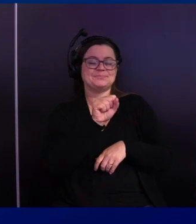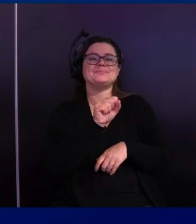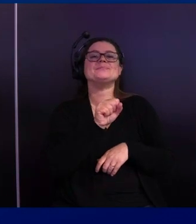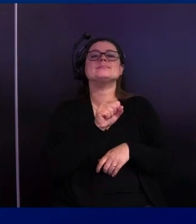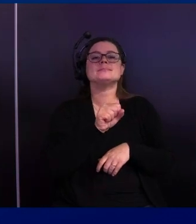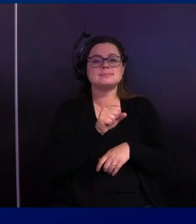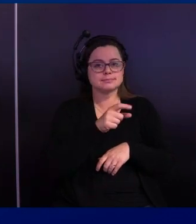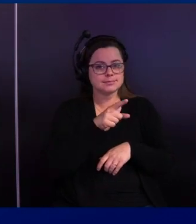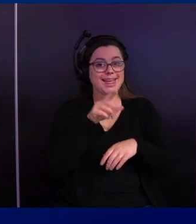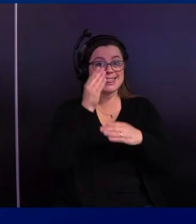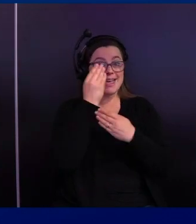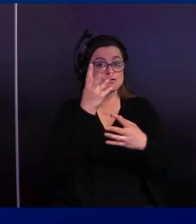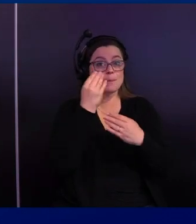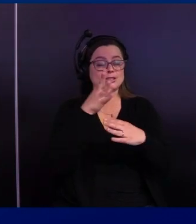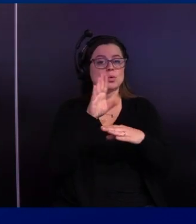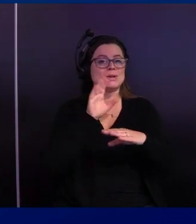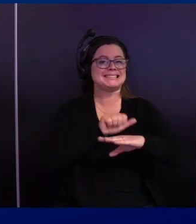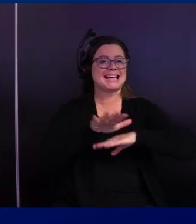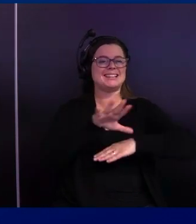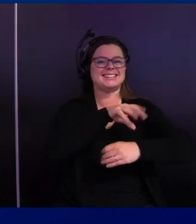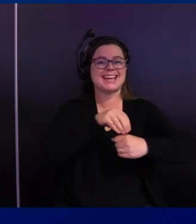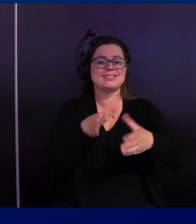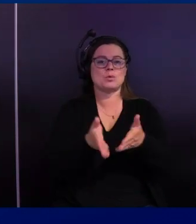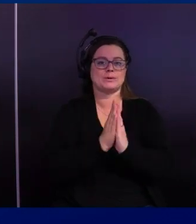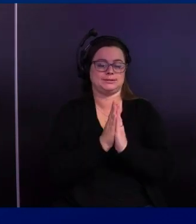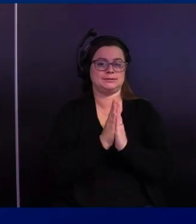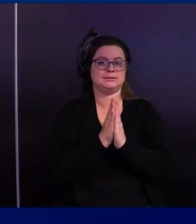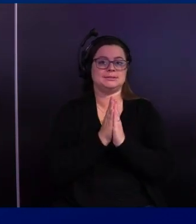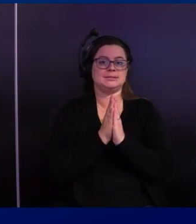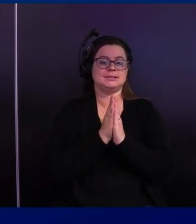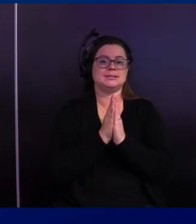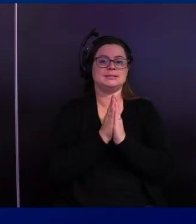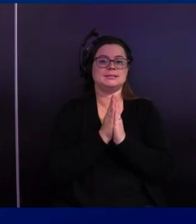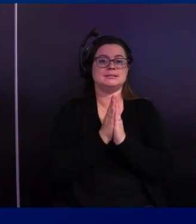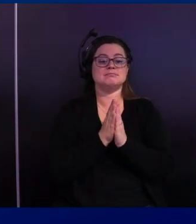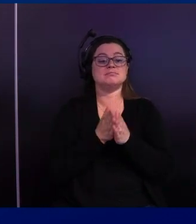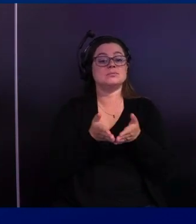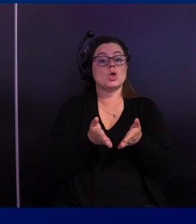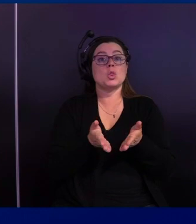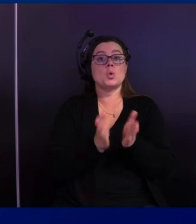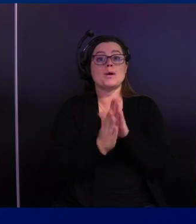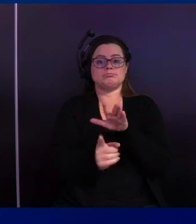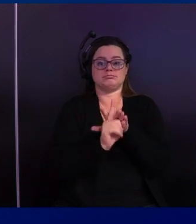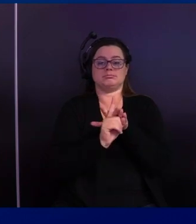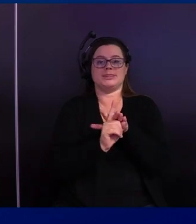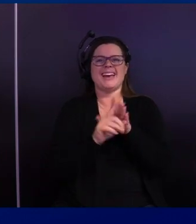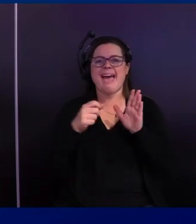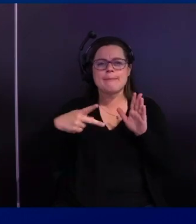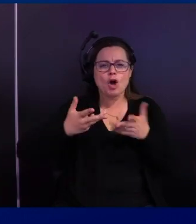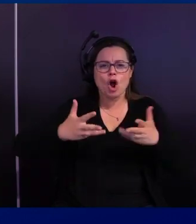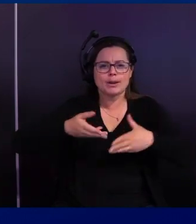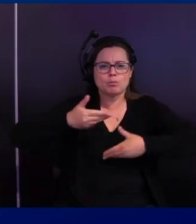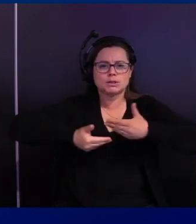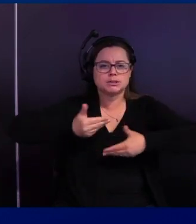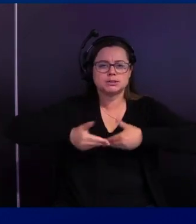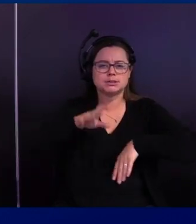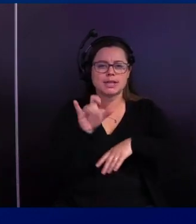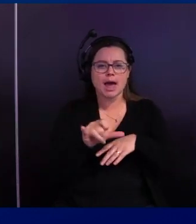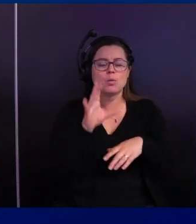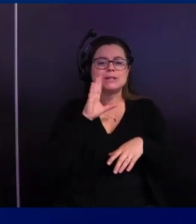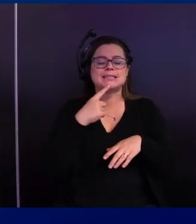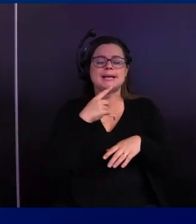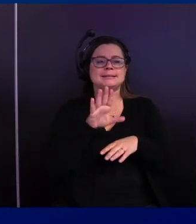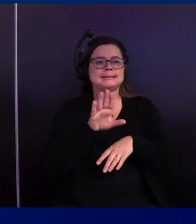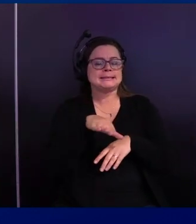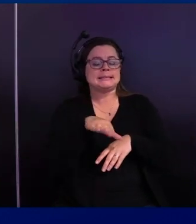going to send the information in the request. So there's a request that comes in, and an application already processes it, and it'll say,